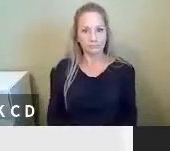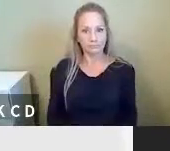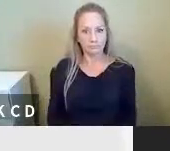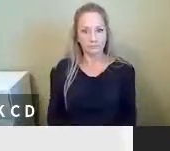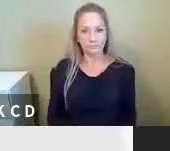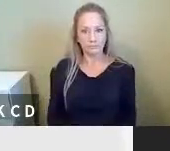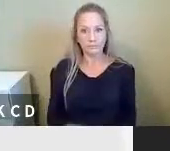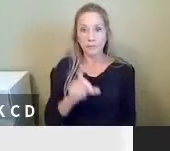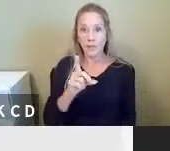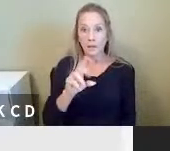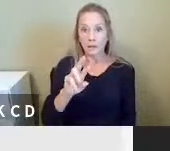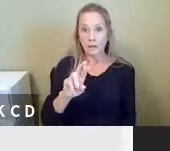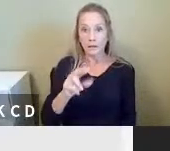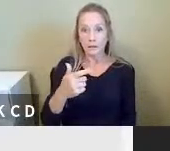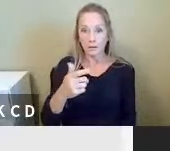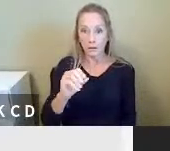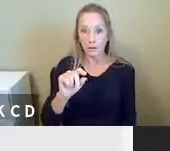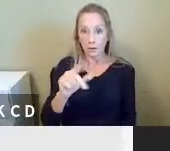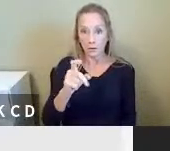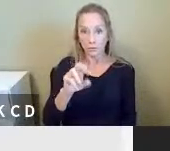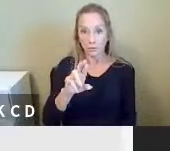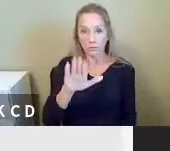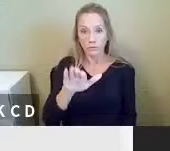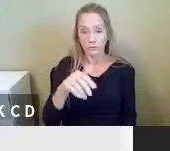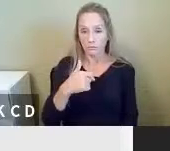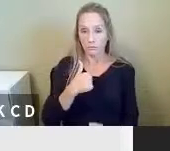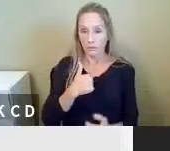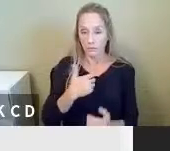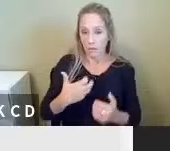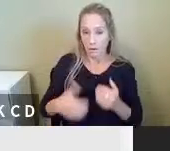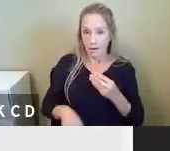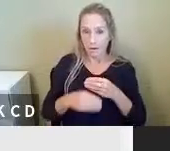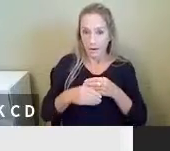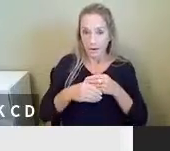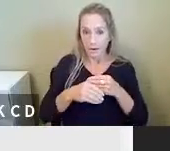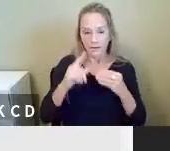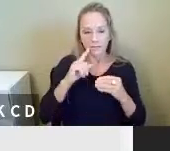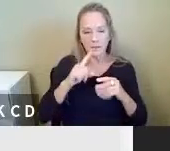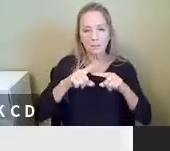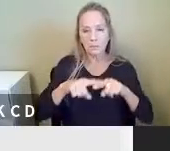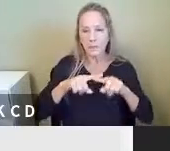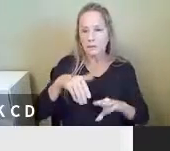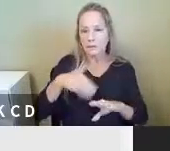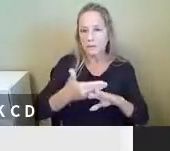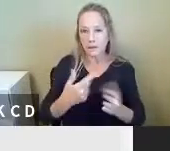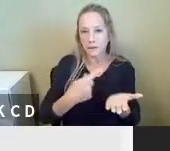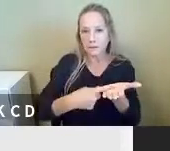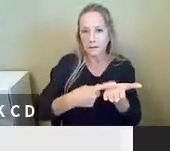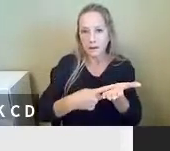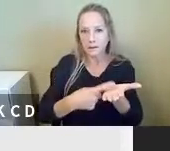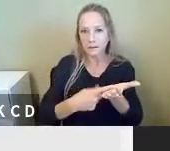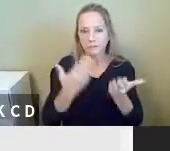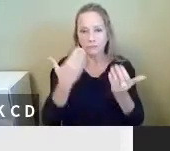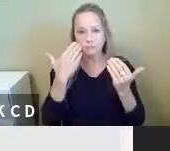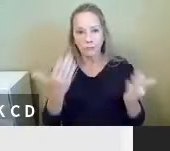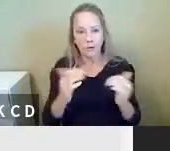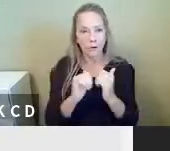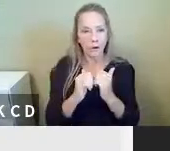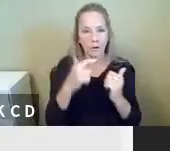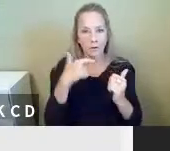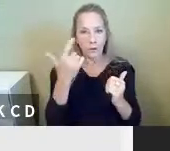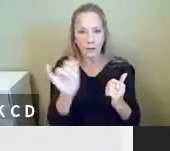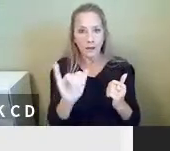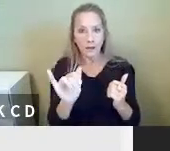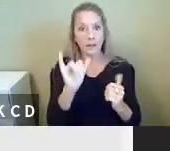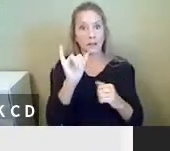So, Dr. Gocher, the only thing I would add, and pending the next discussion we're going to have, is that, and of course, not knowing how that's going to go, is that